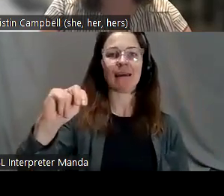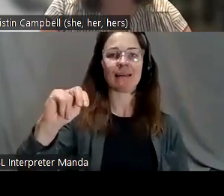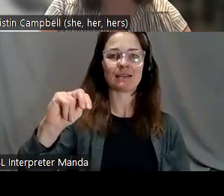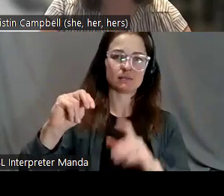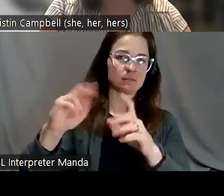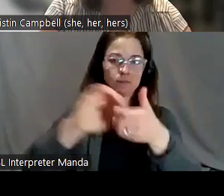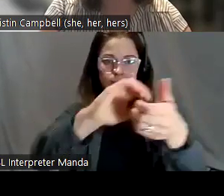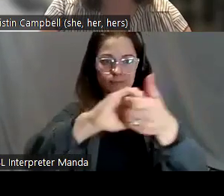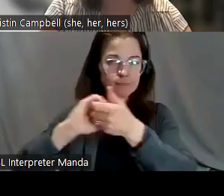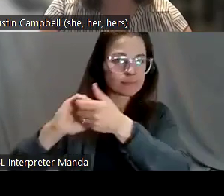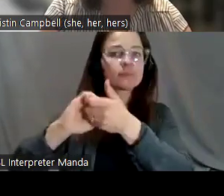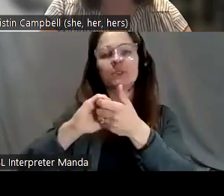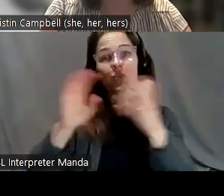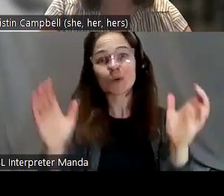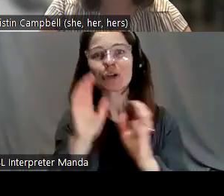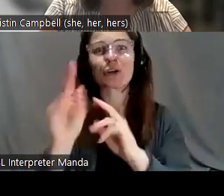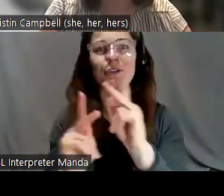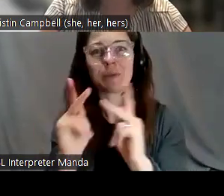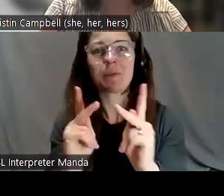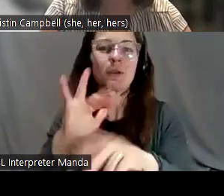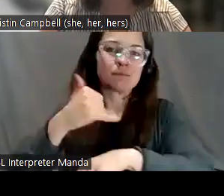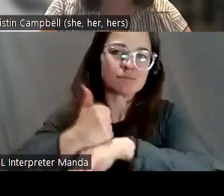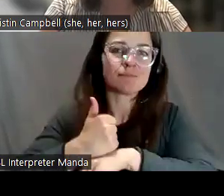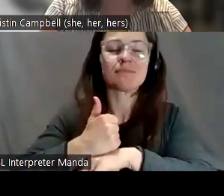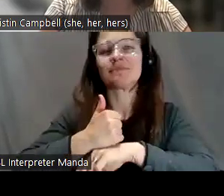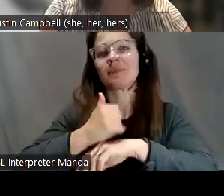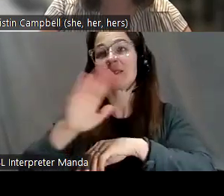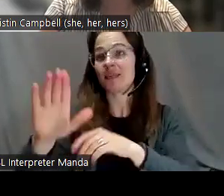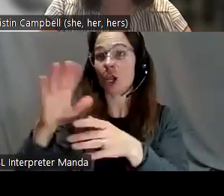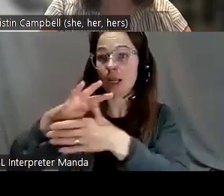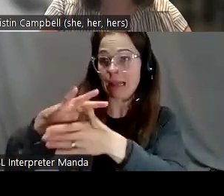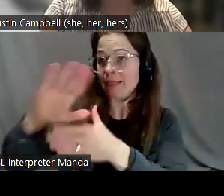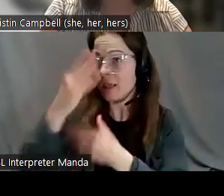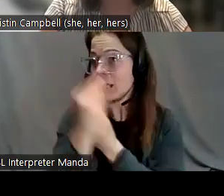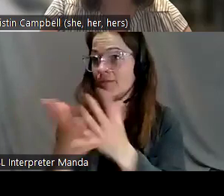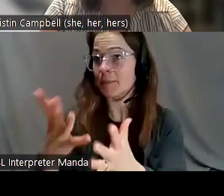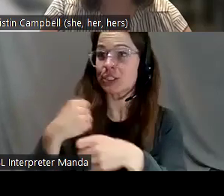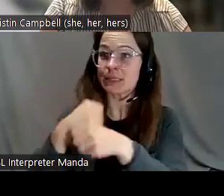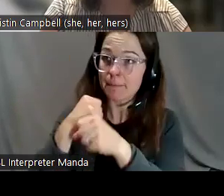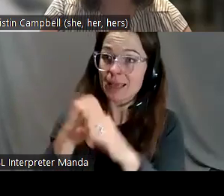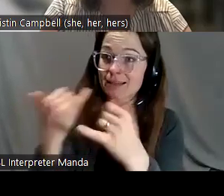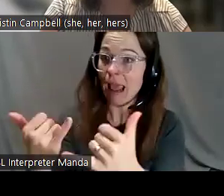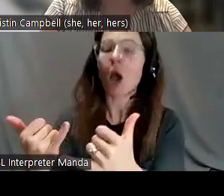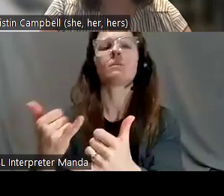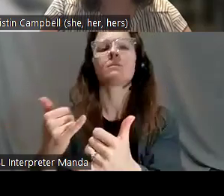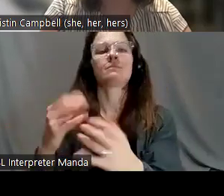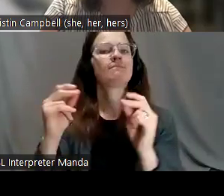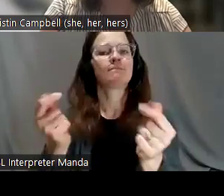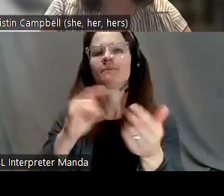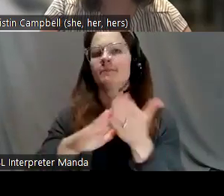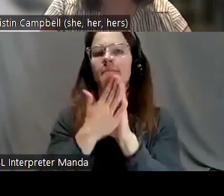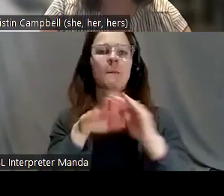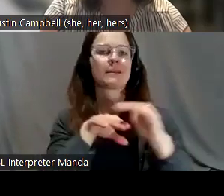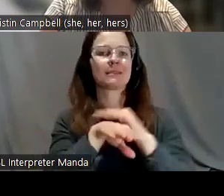content to essentially start creating their content that's being produced now in those accessible formats